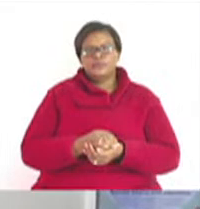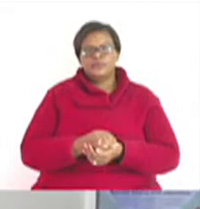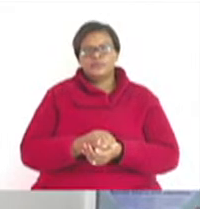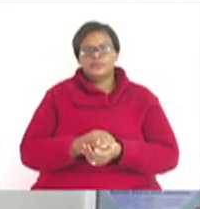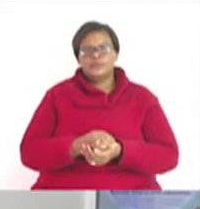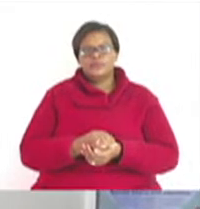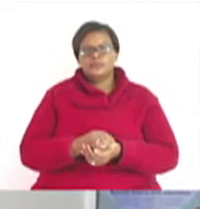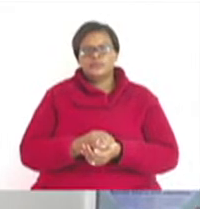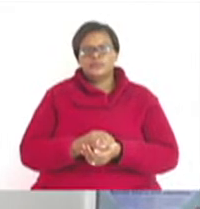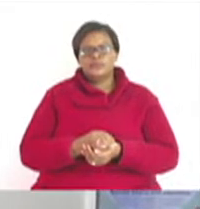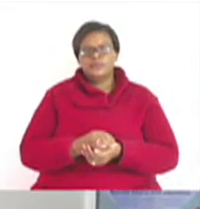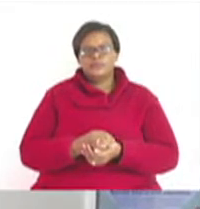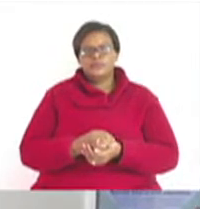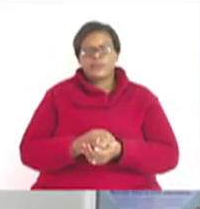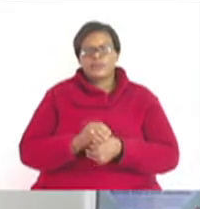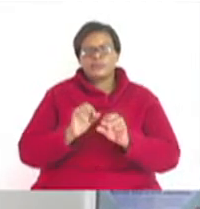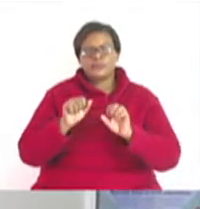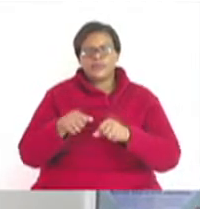We have